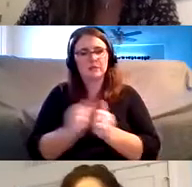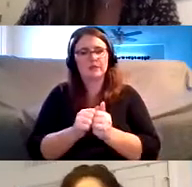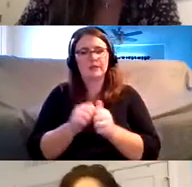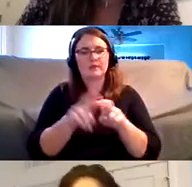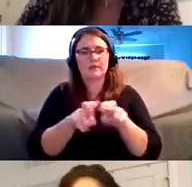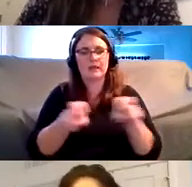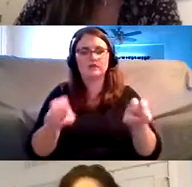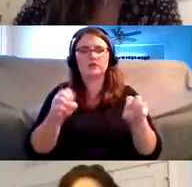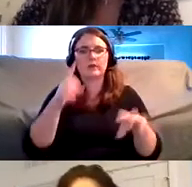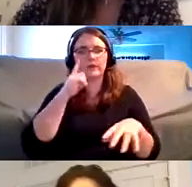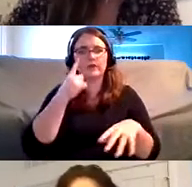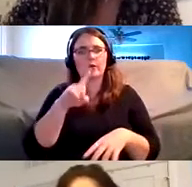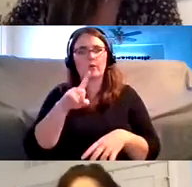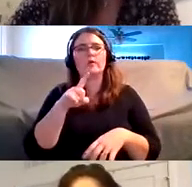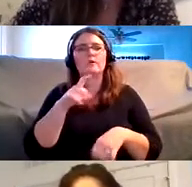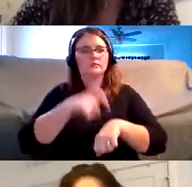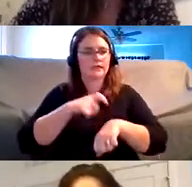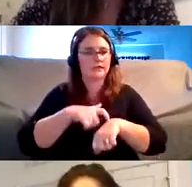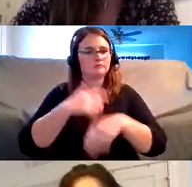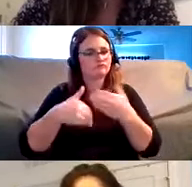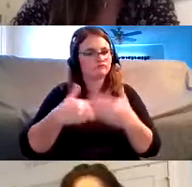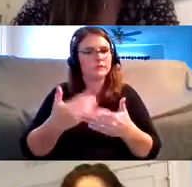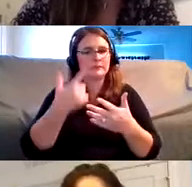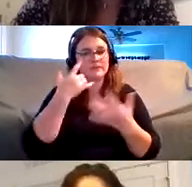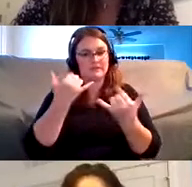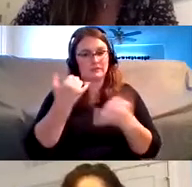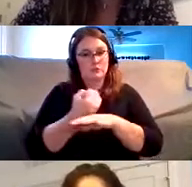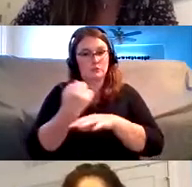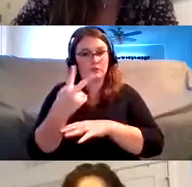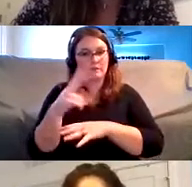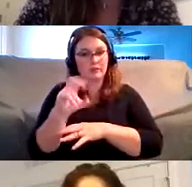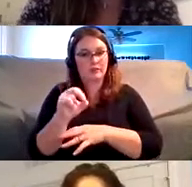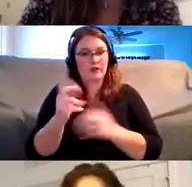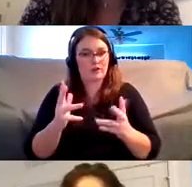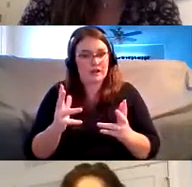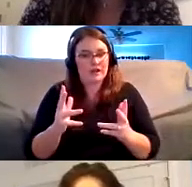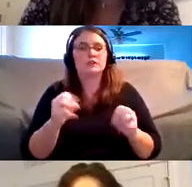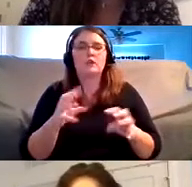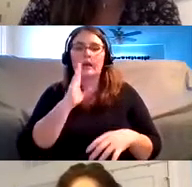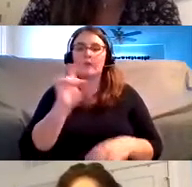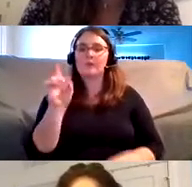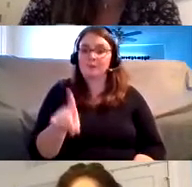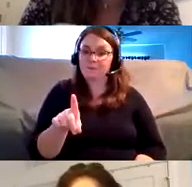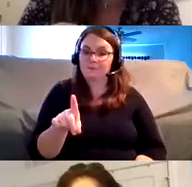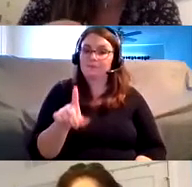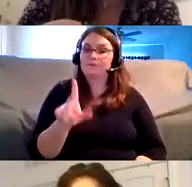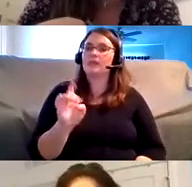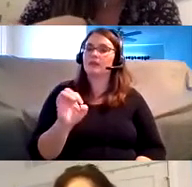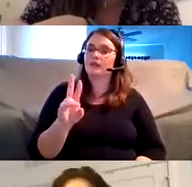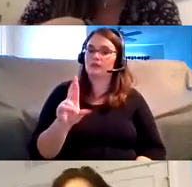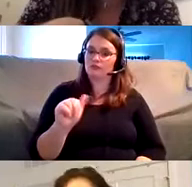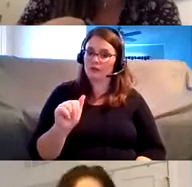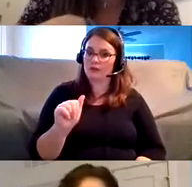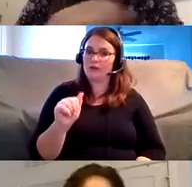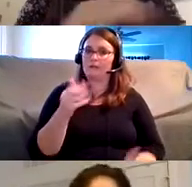time, since it's already 12:30, what we can do is I'm going to ask a question, and then Kendra, if you will be so kind to maybe